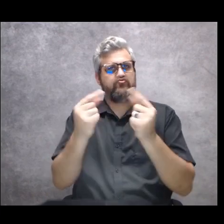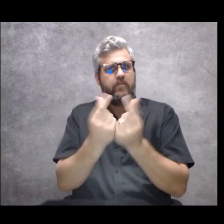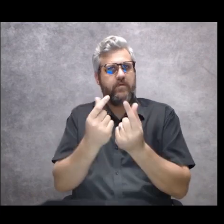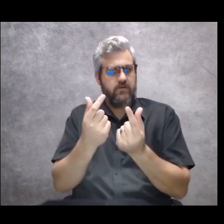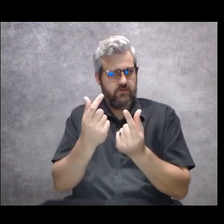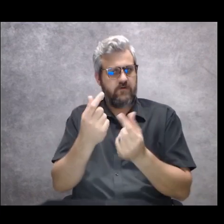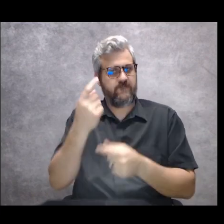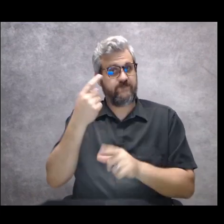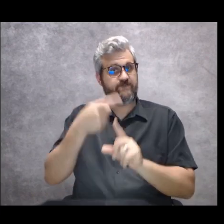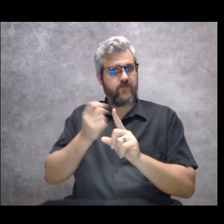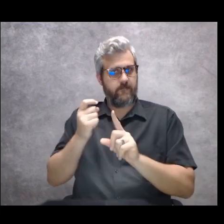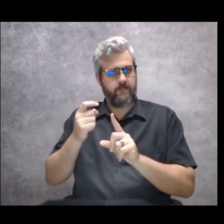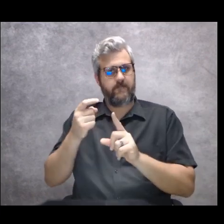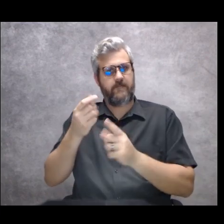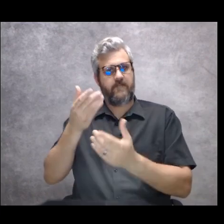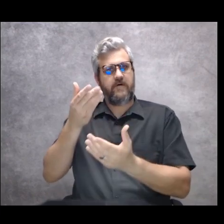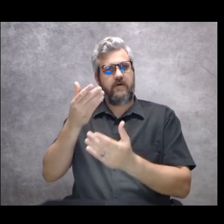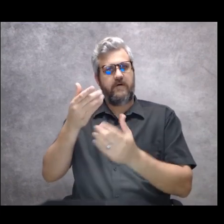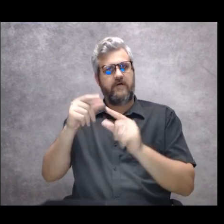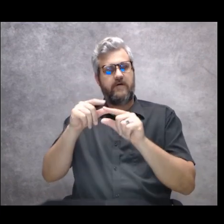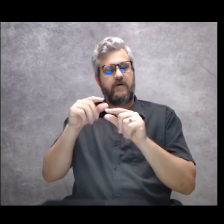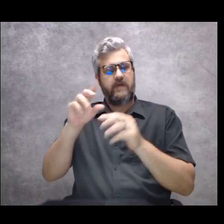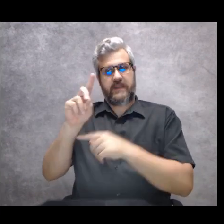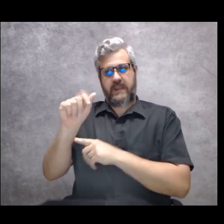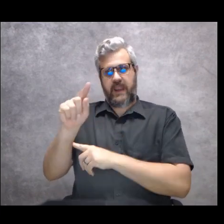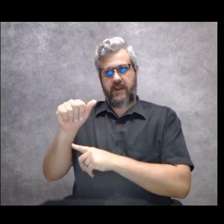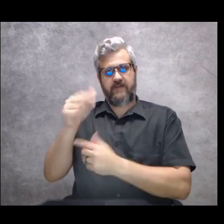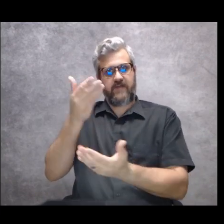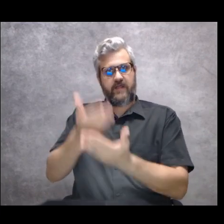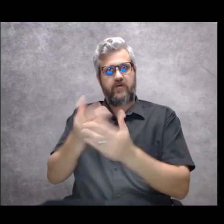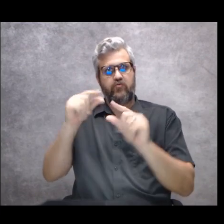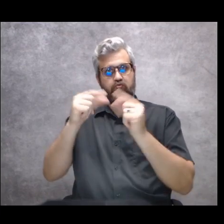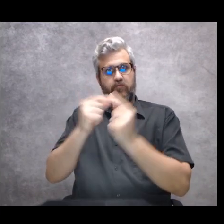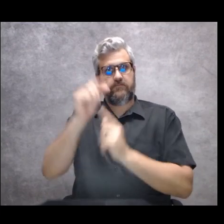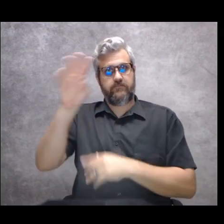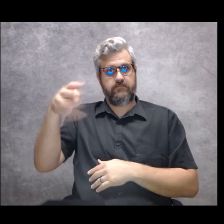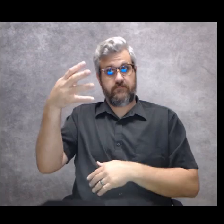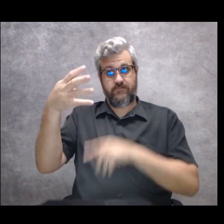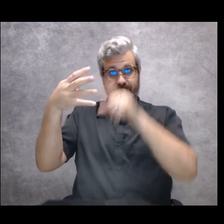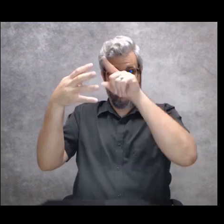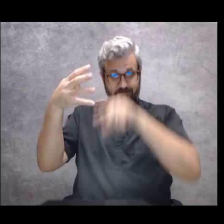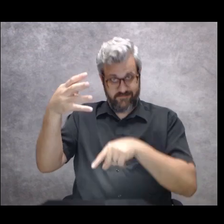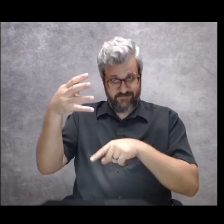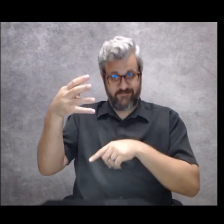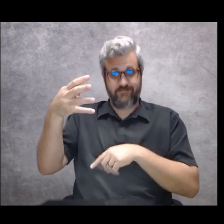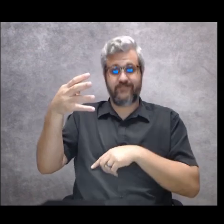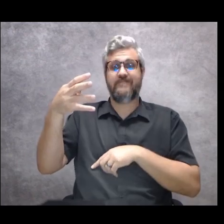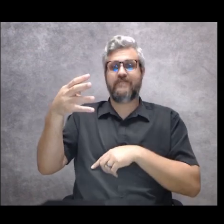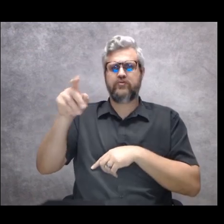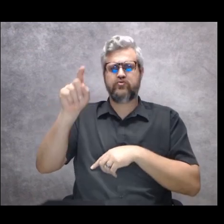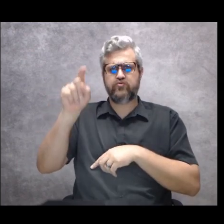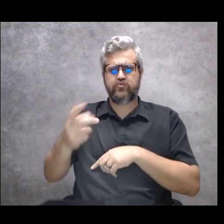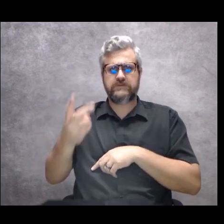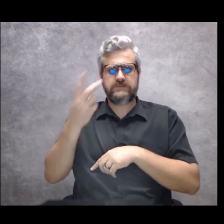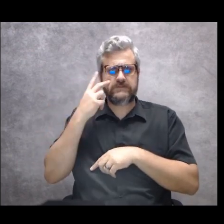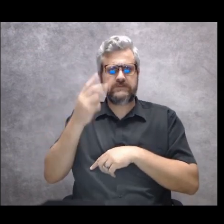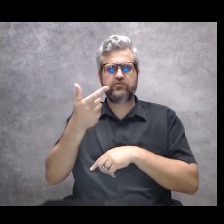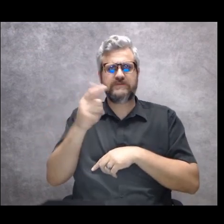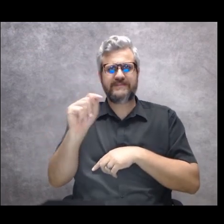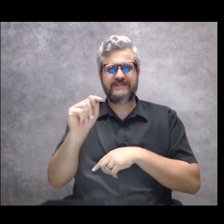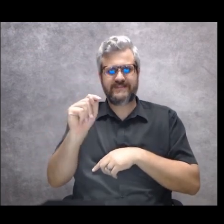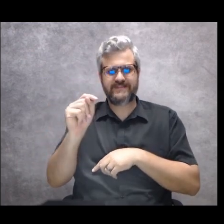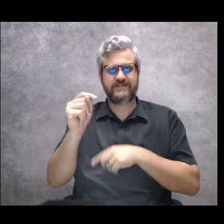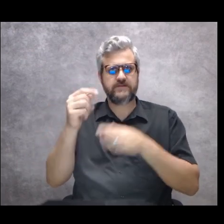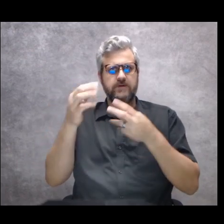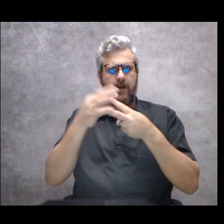Group drop-down menu. The Data Validation Group drop-down should have a Gifted and Talented group option. If